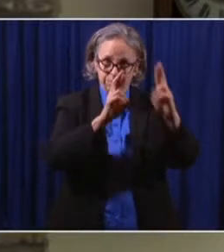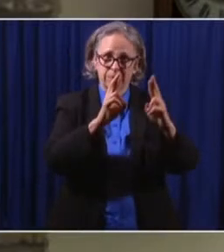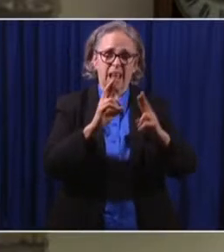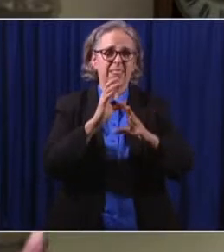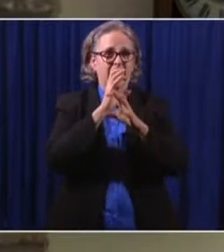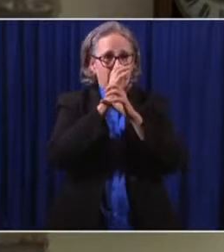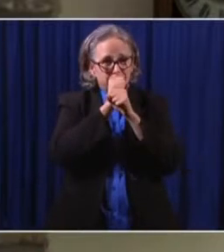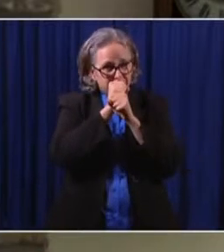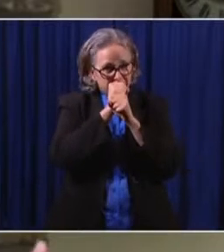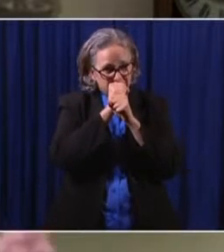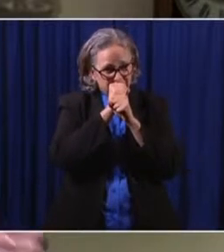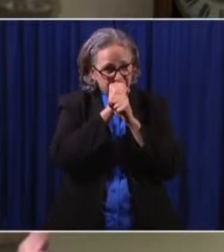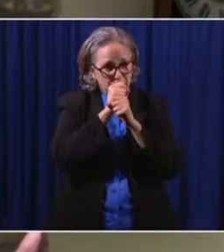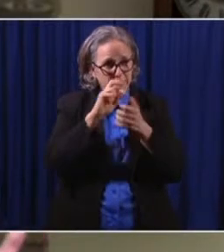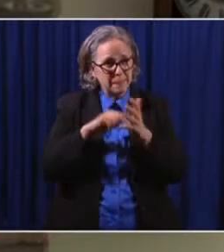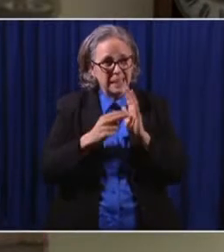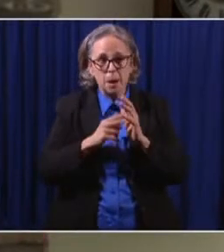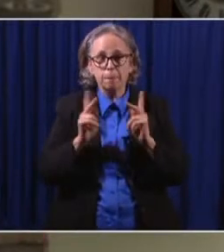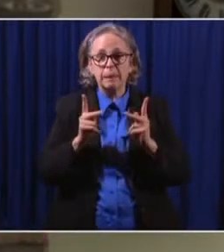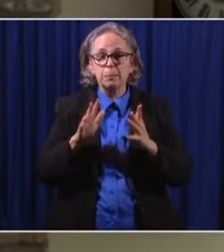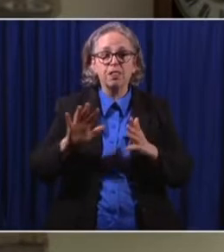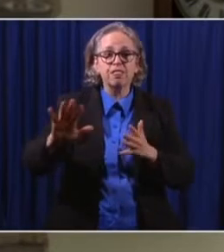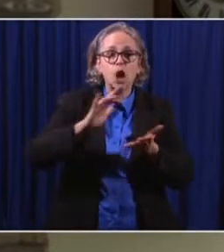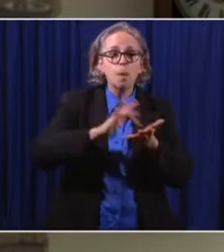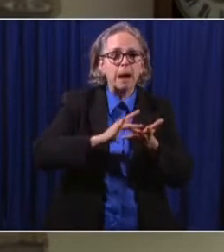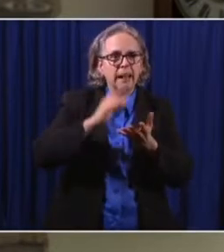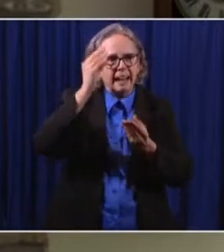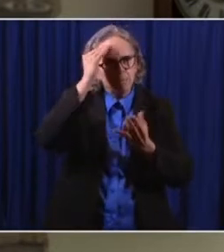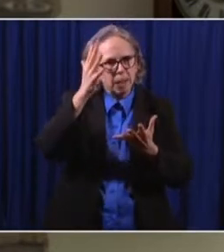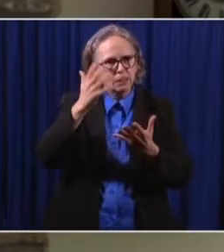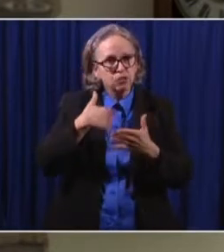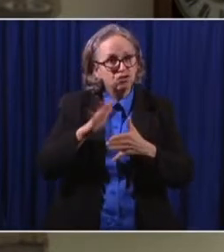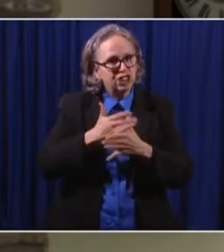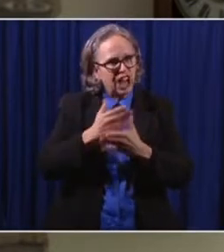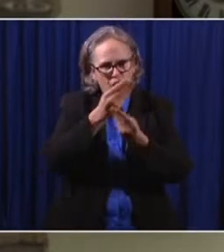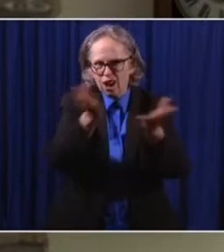medical information that clearly pinpoints who that particular person is.